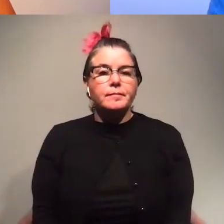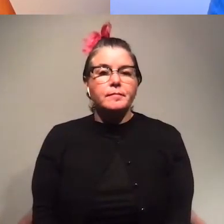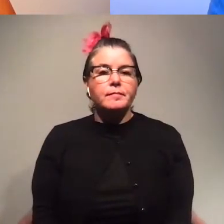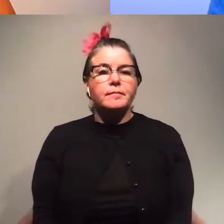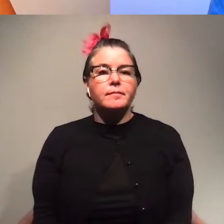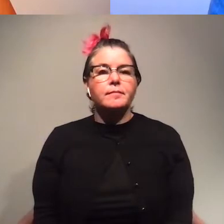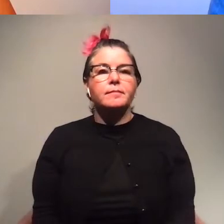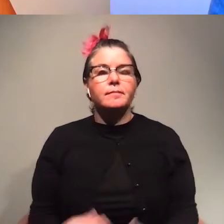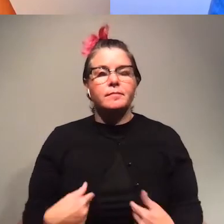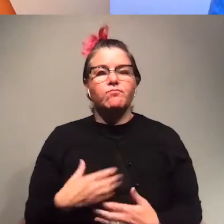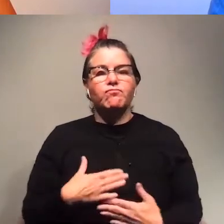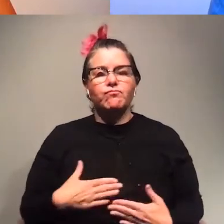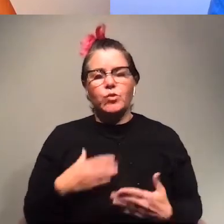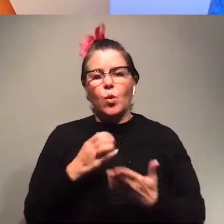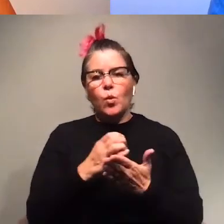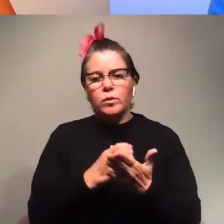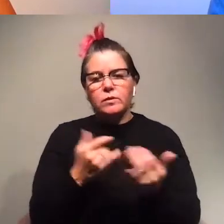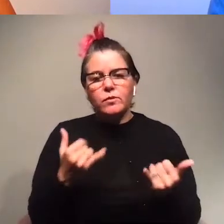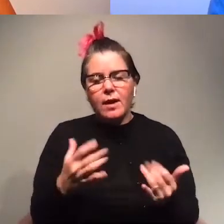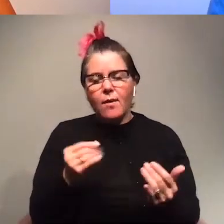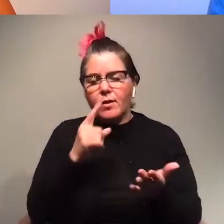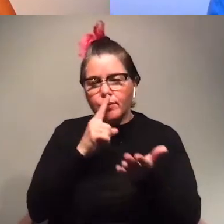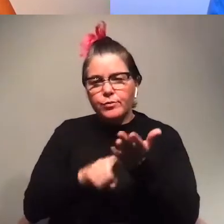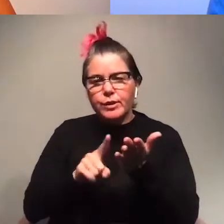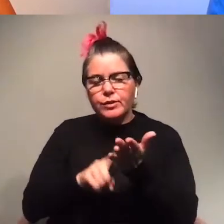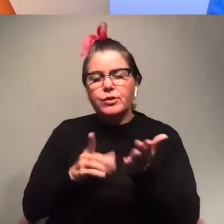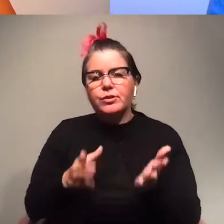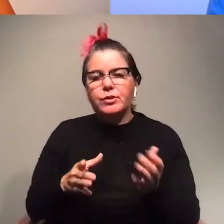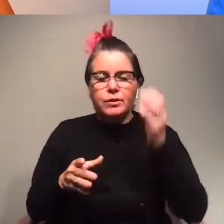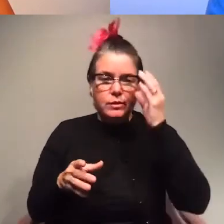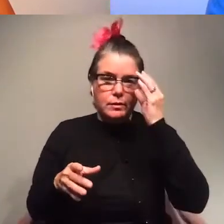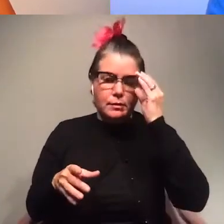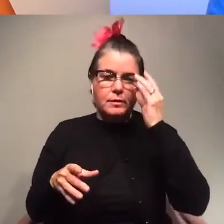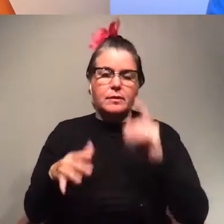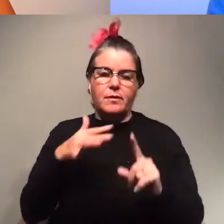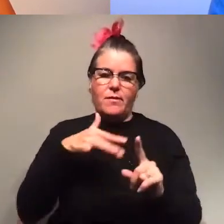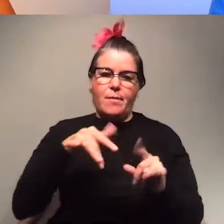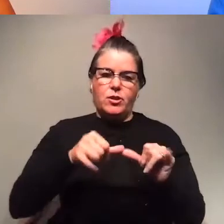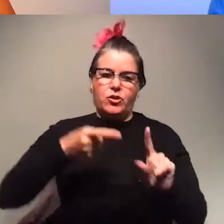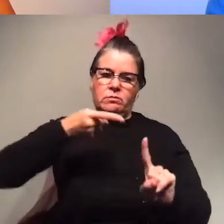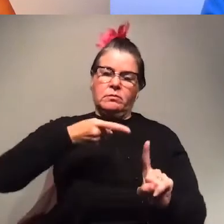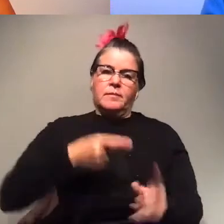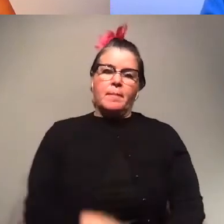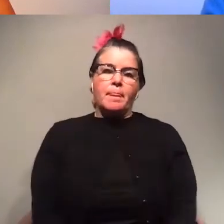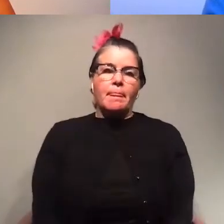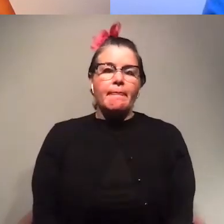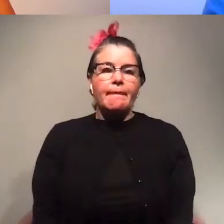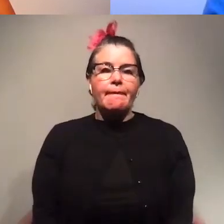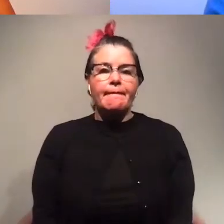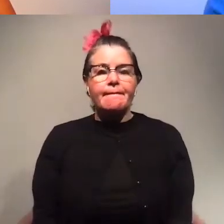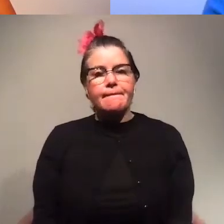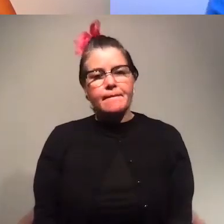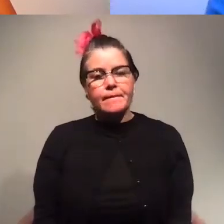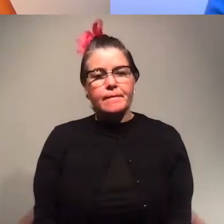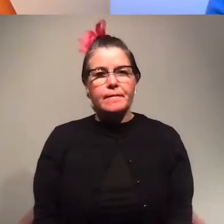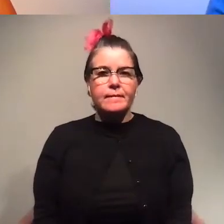that I'm exposed to and the kind of researchers by choosing environmental engineering specifically. Uh, I don't,